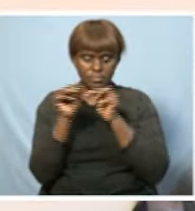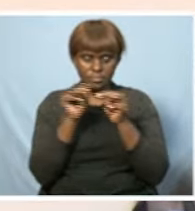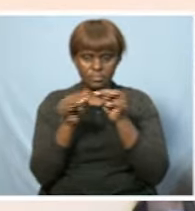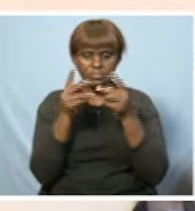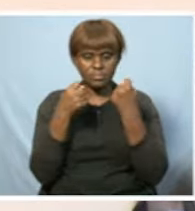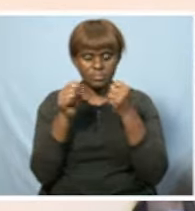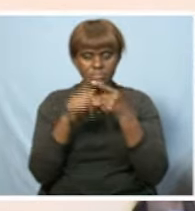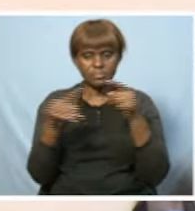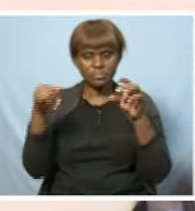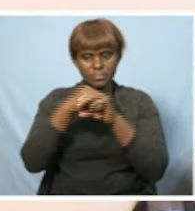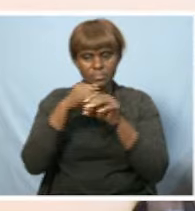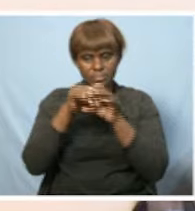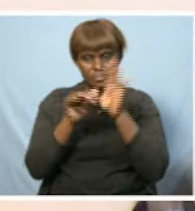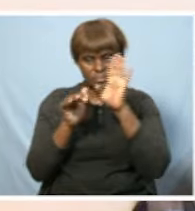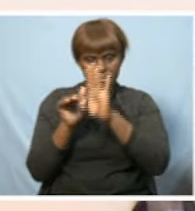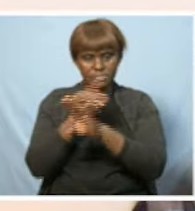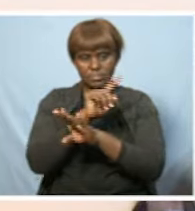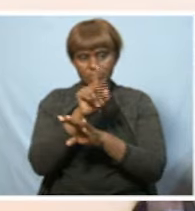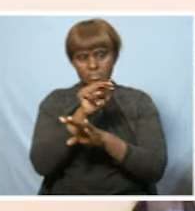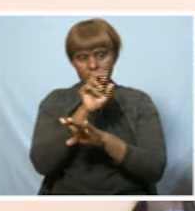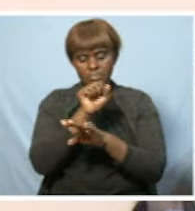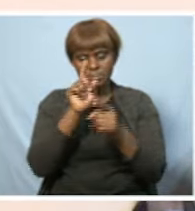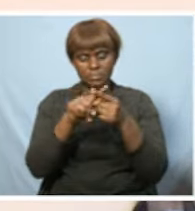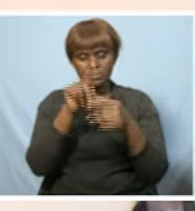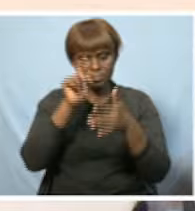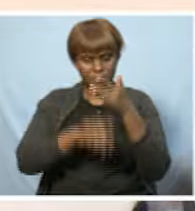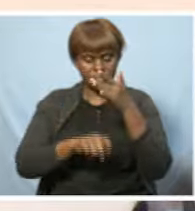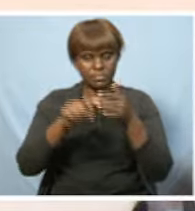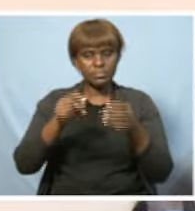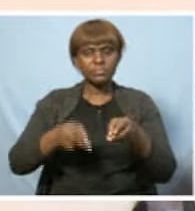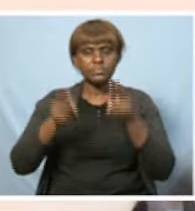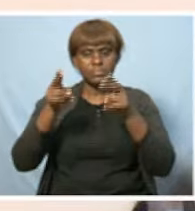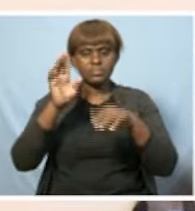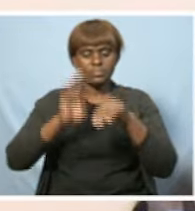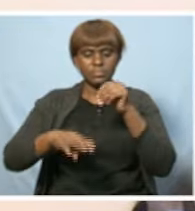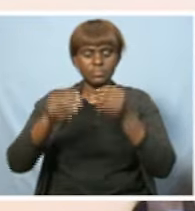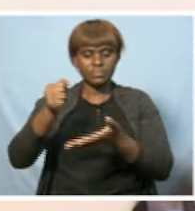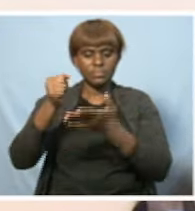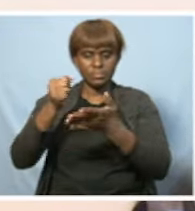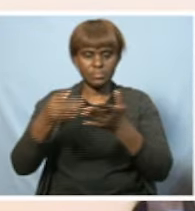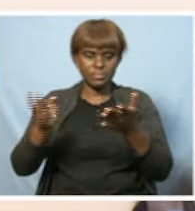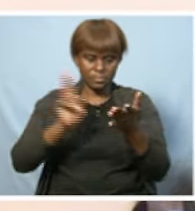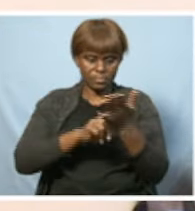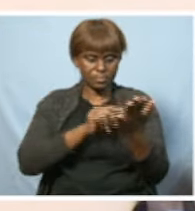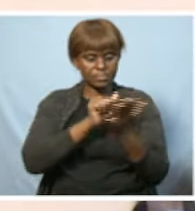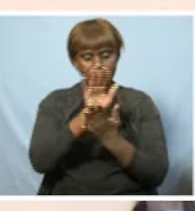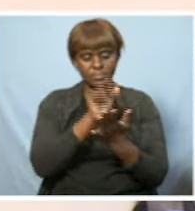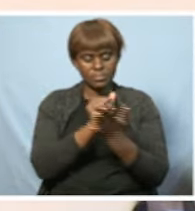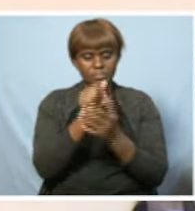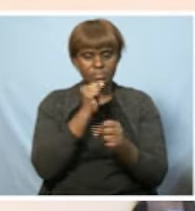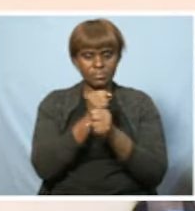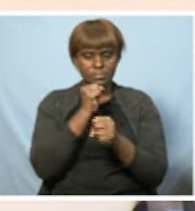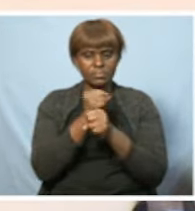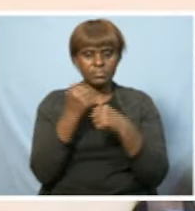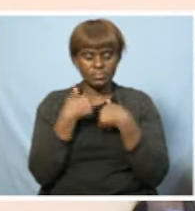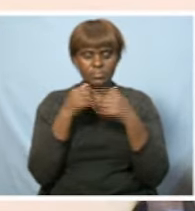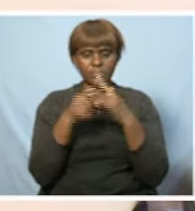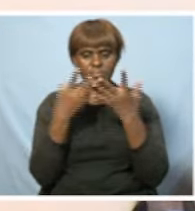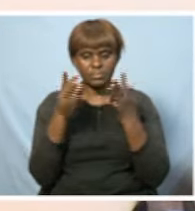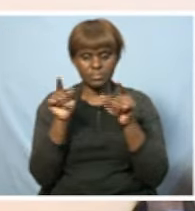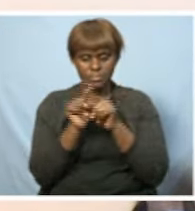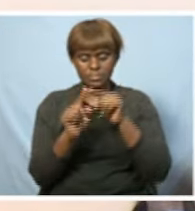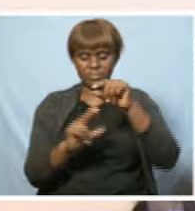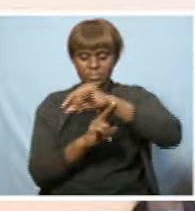to engage ZNS, but the cost was higher than the budget, hence the project was retendered. Works have since commenced at the bridge,